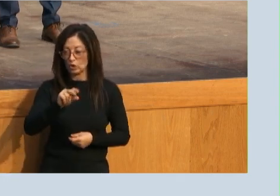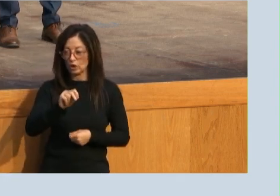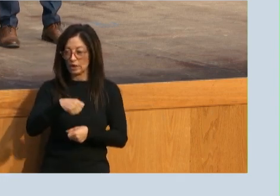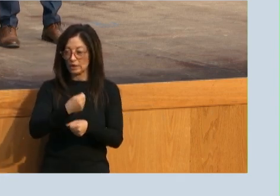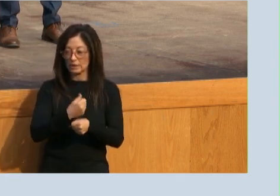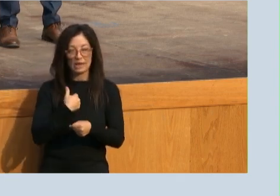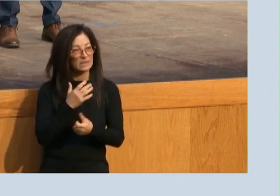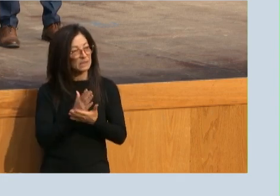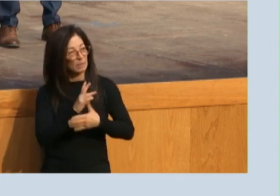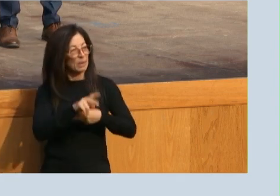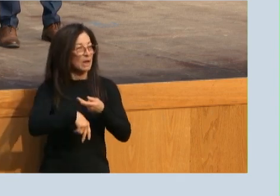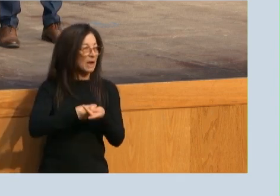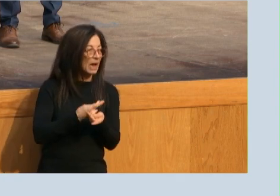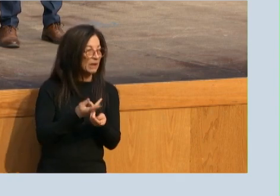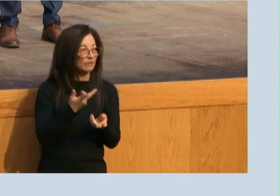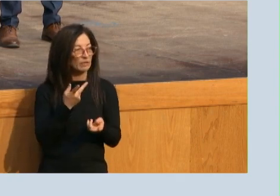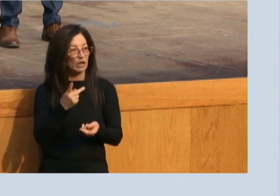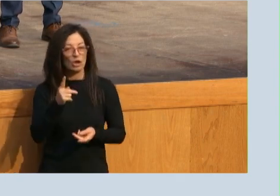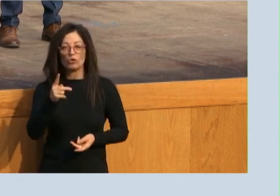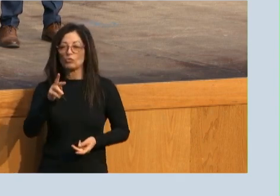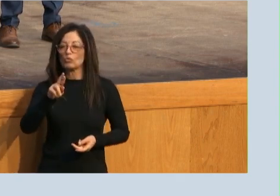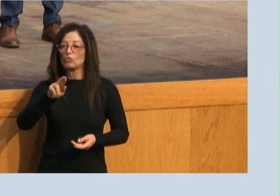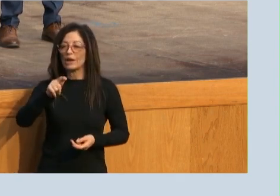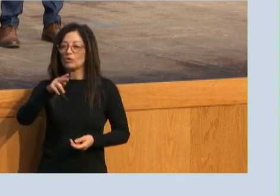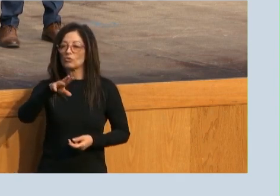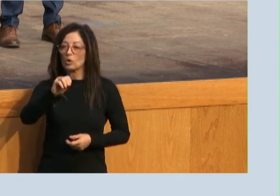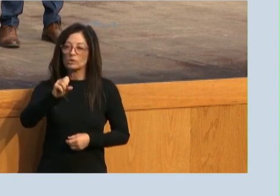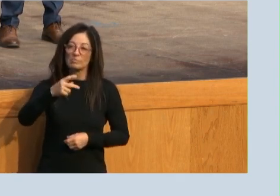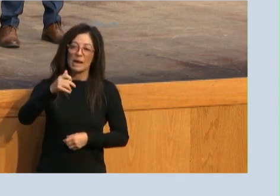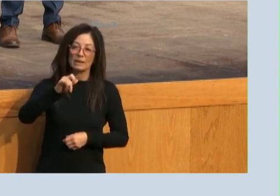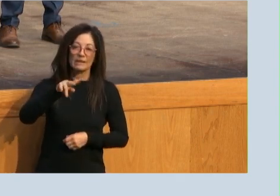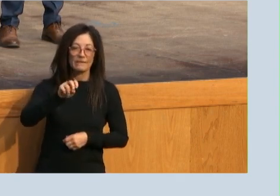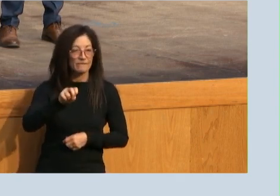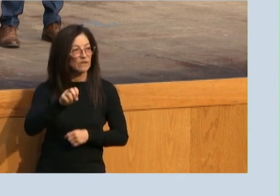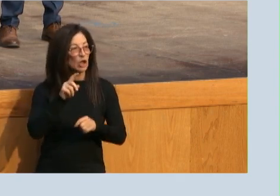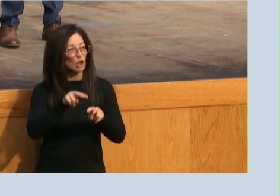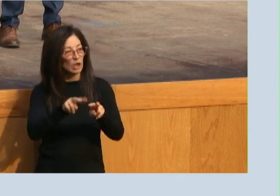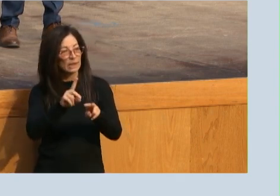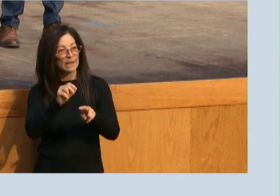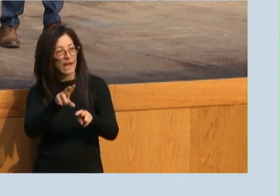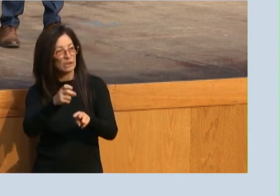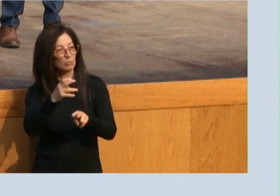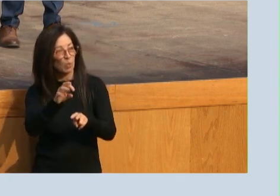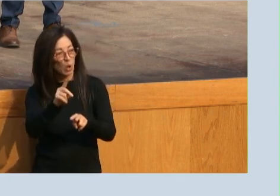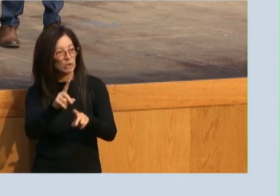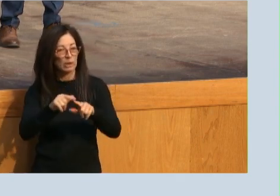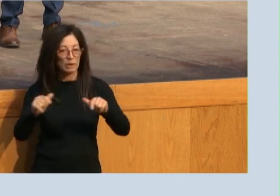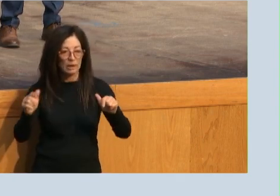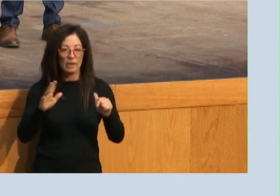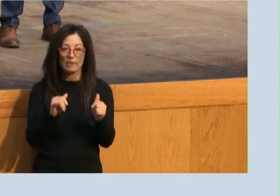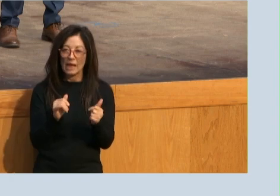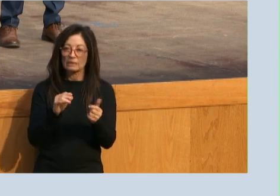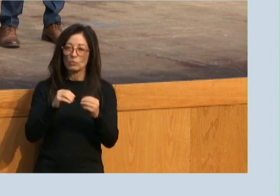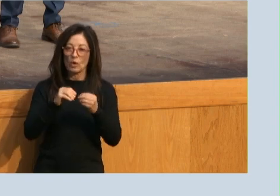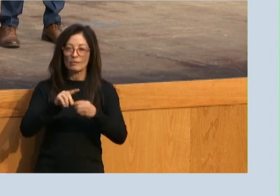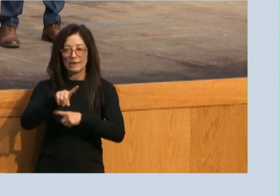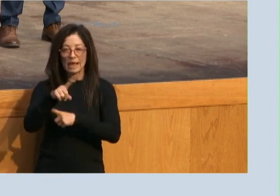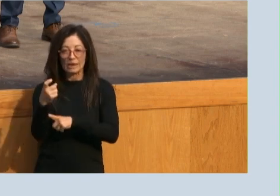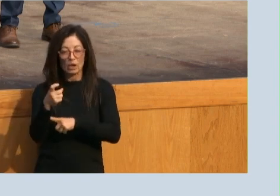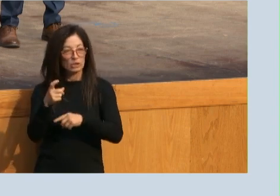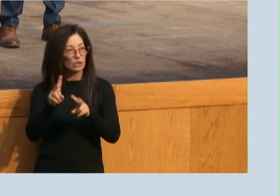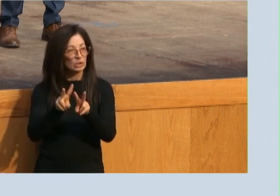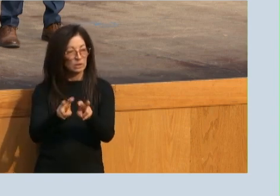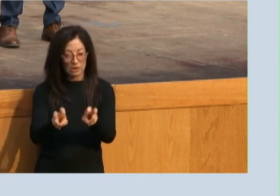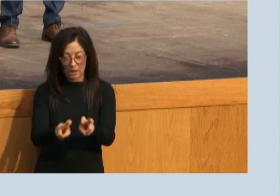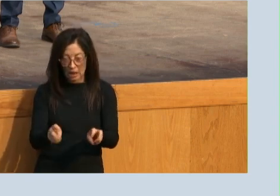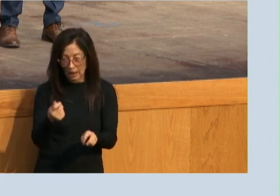kind of retrospective looks at data, dashboards, reports, looking backwards at data. That gets a little bit into the diagnostics. You can suss out a little bit